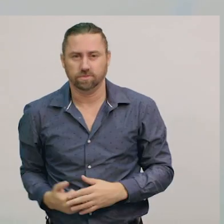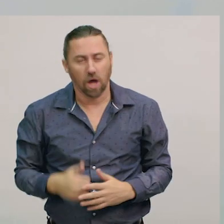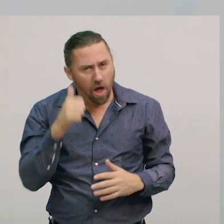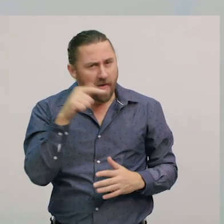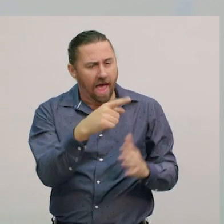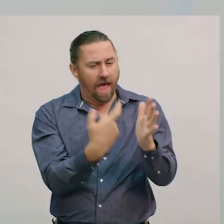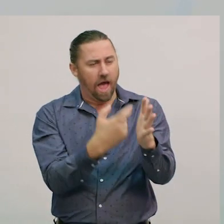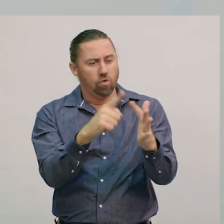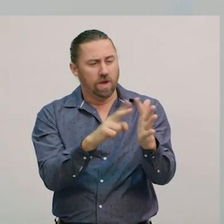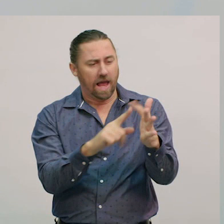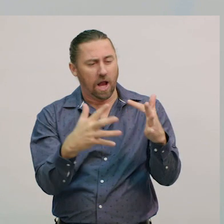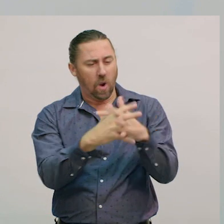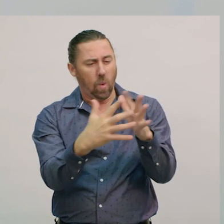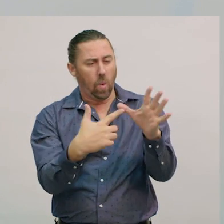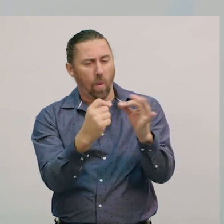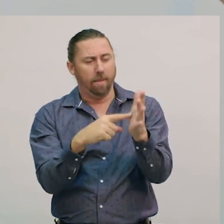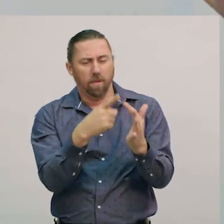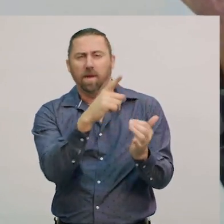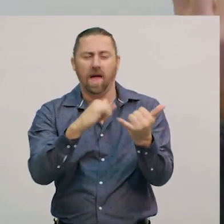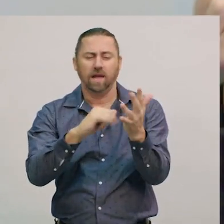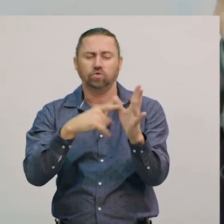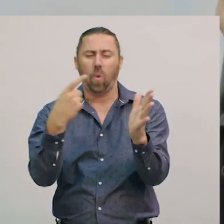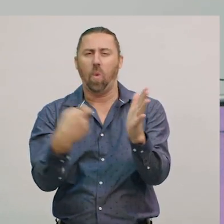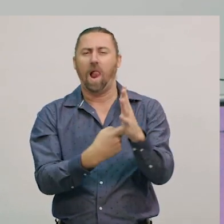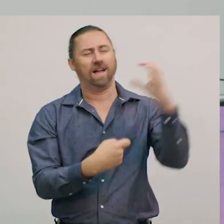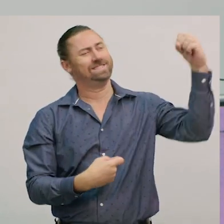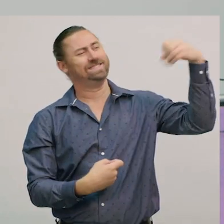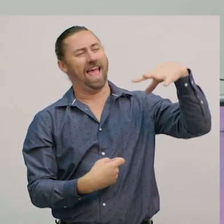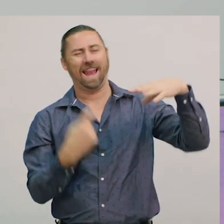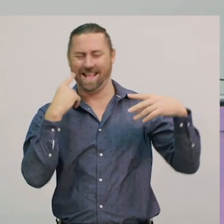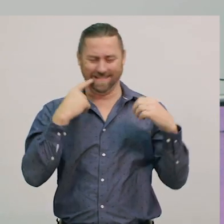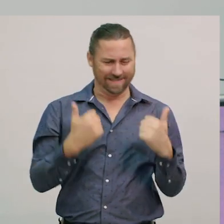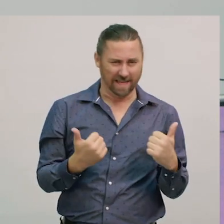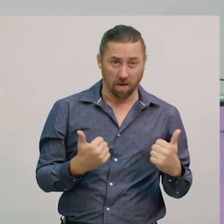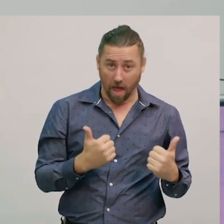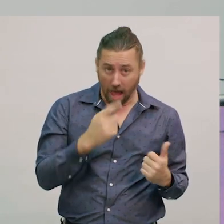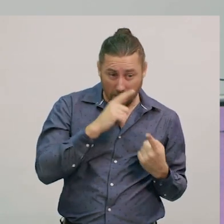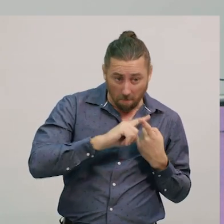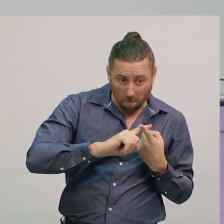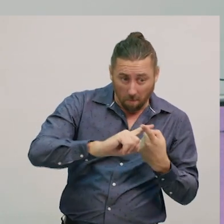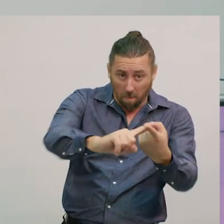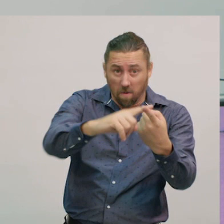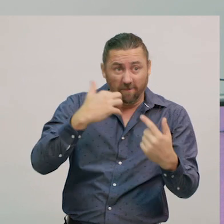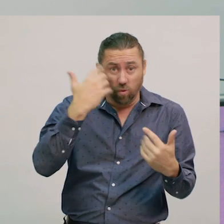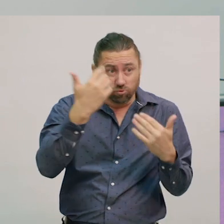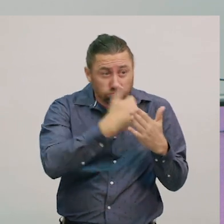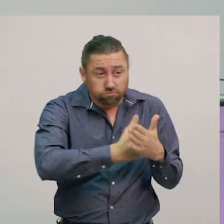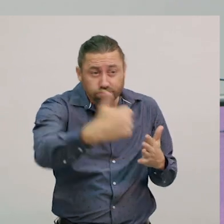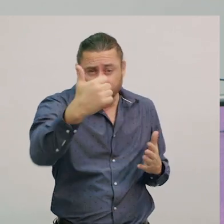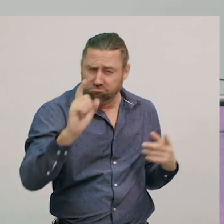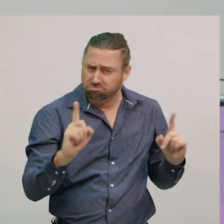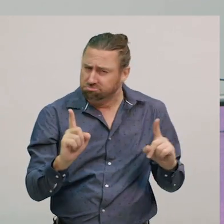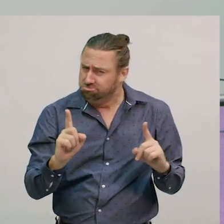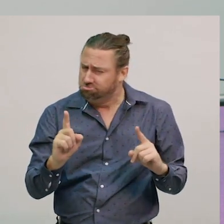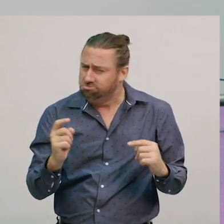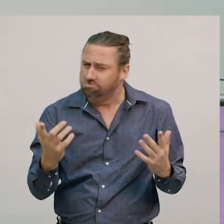is renewable. More solar energy can be generated quickly, but are these solutions sustainable? To decide this, we need to think